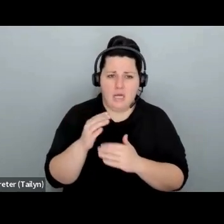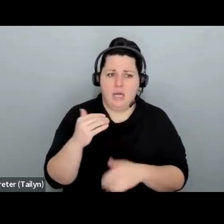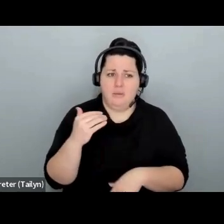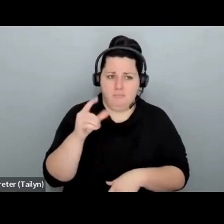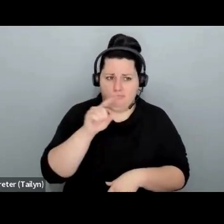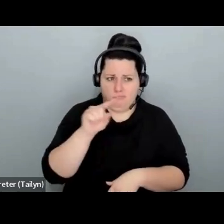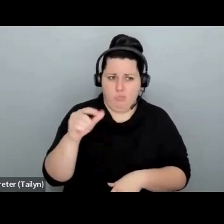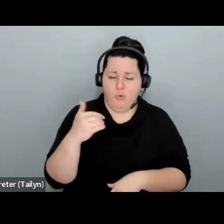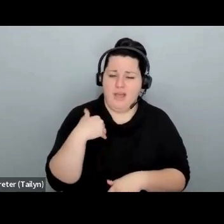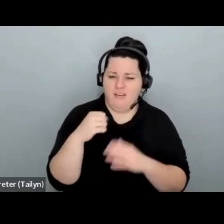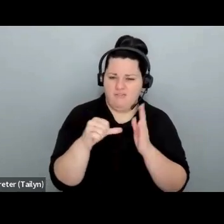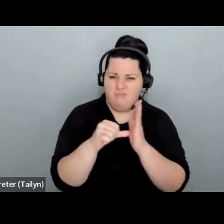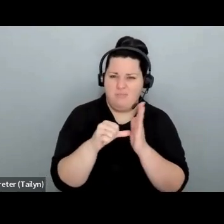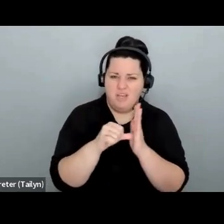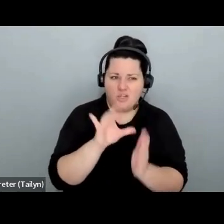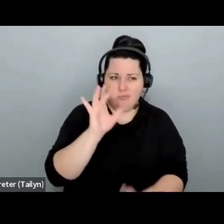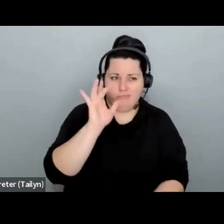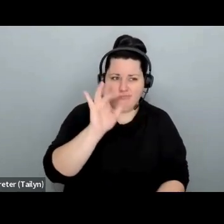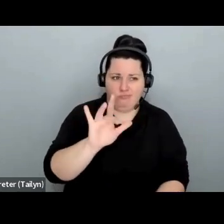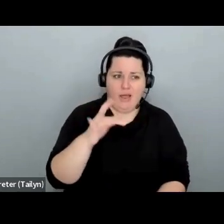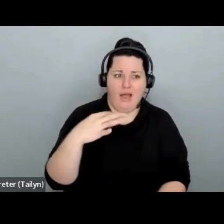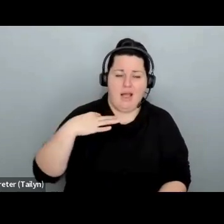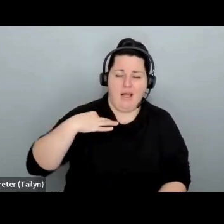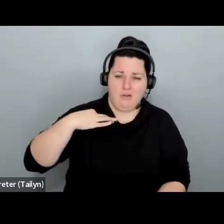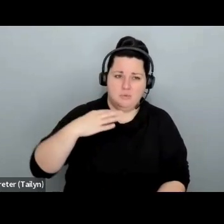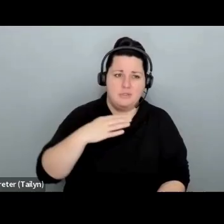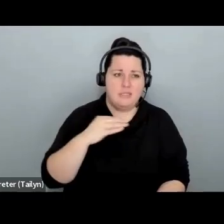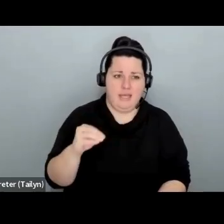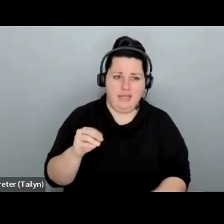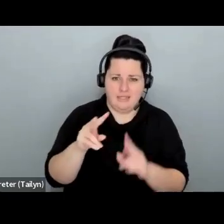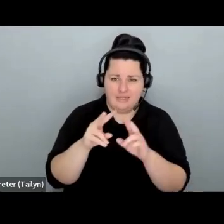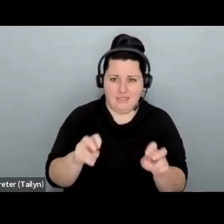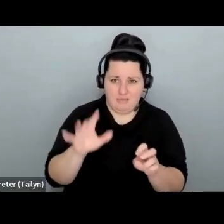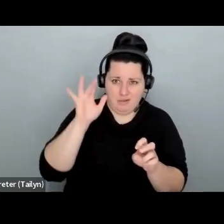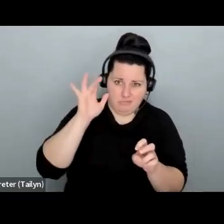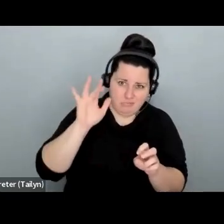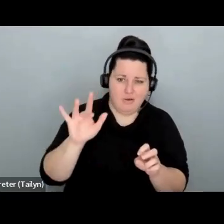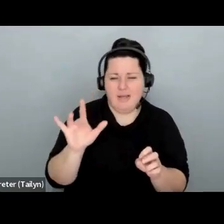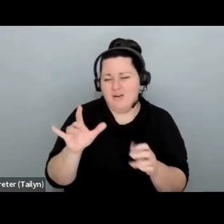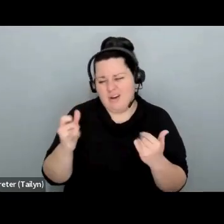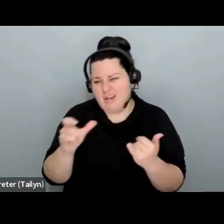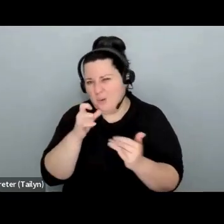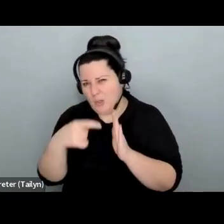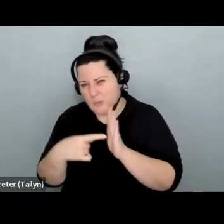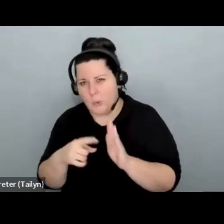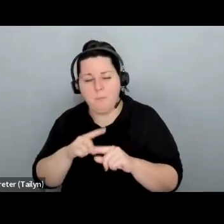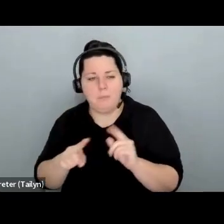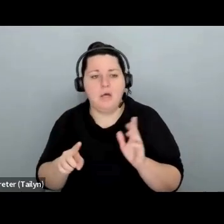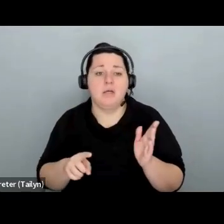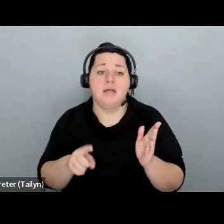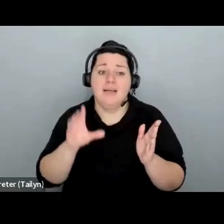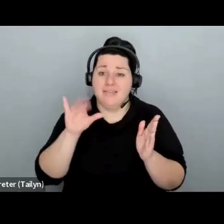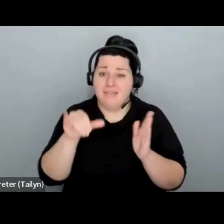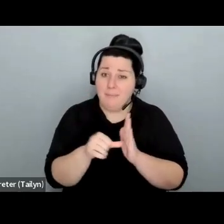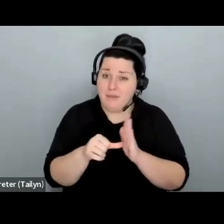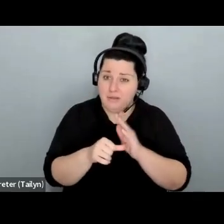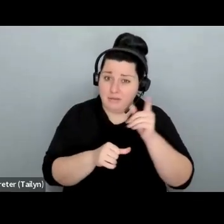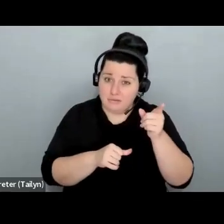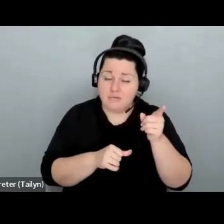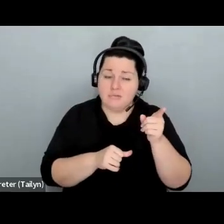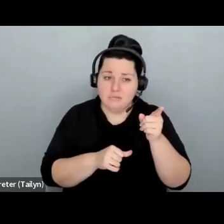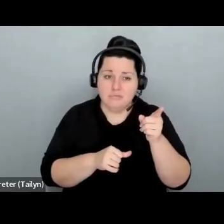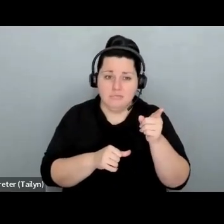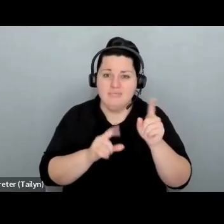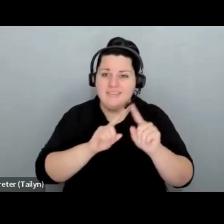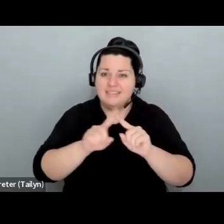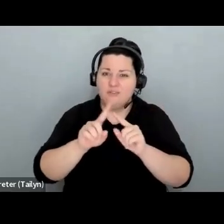page on our website, Eligibility and Assessment. I'm not going to go to it for the sake of time, but that page has